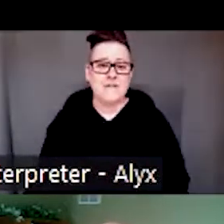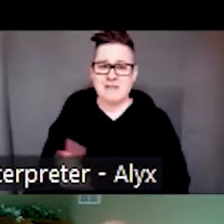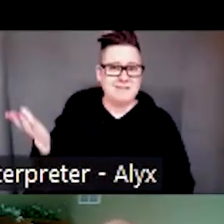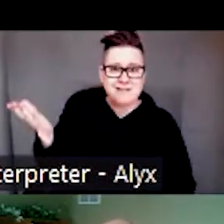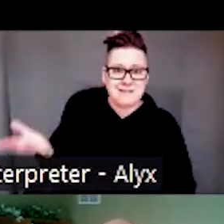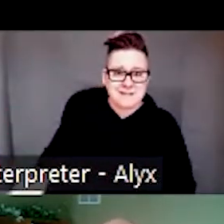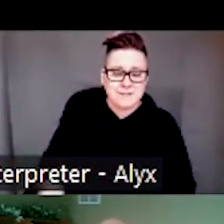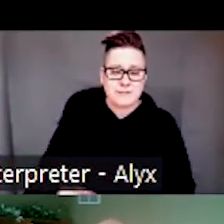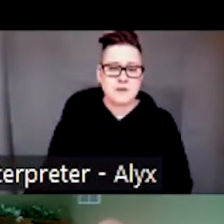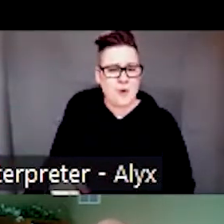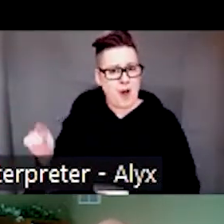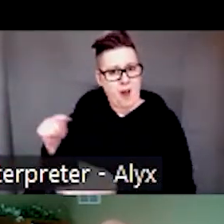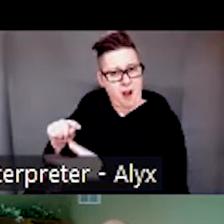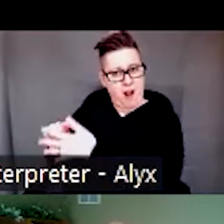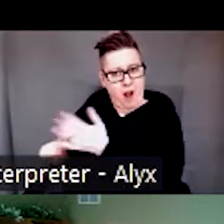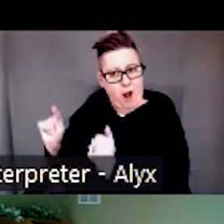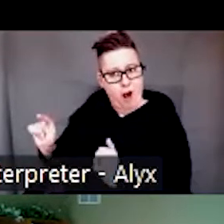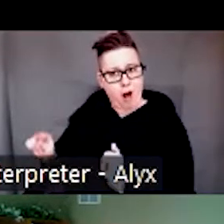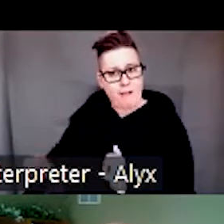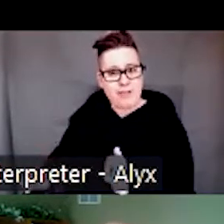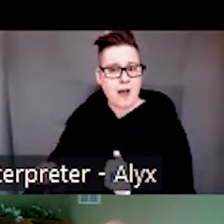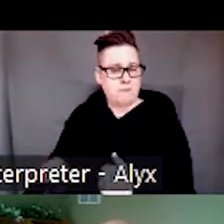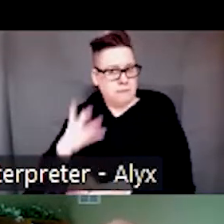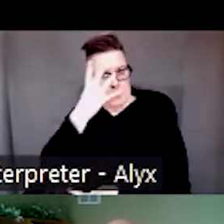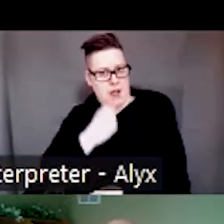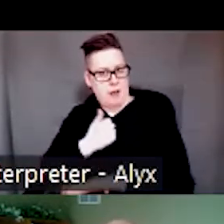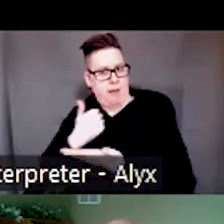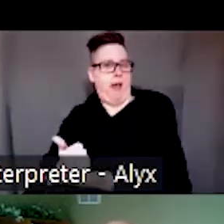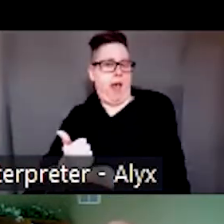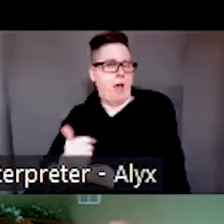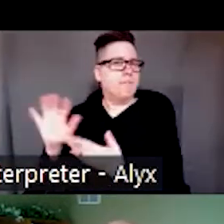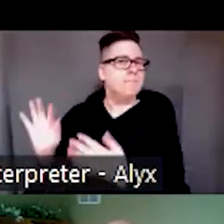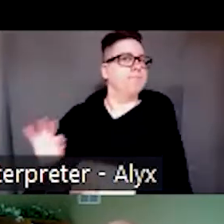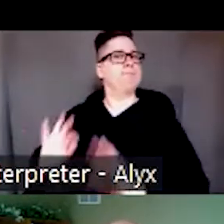So all of these things, sleep helps